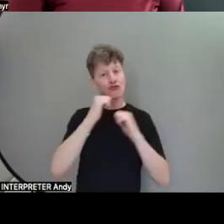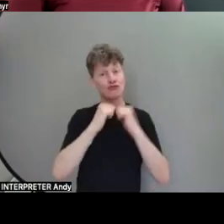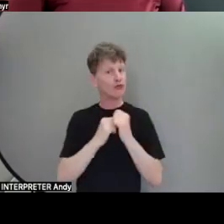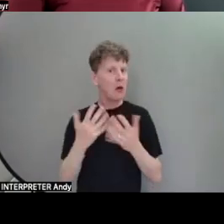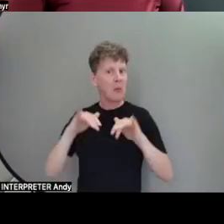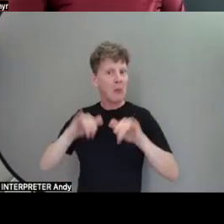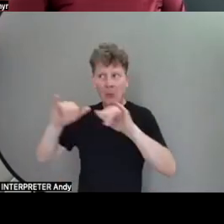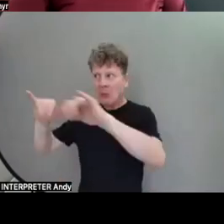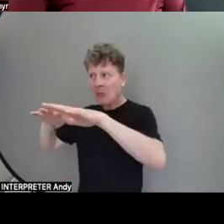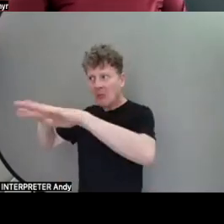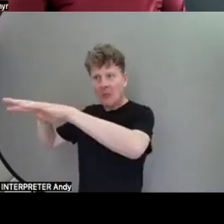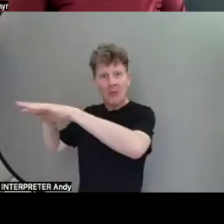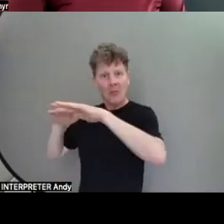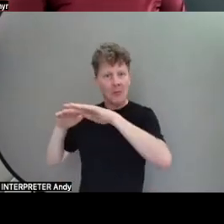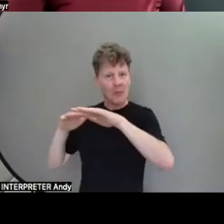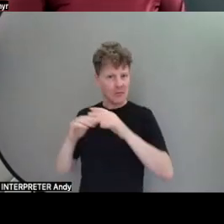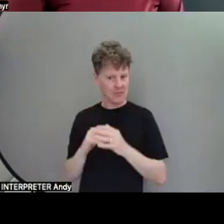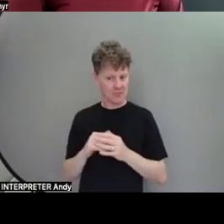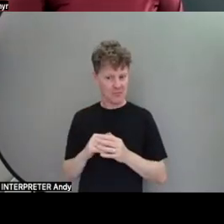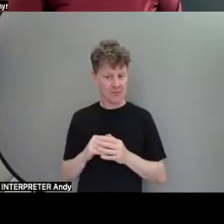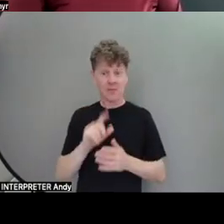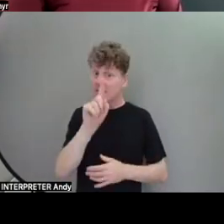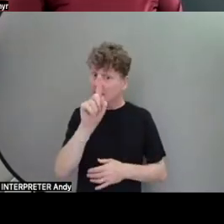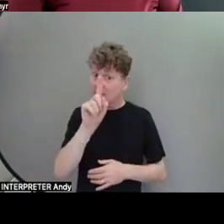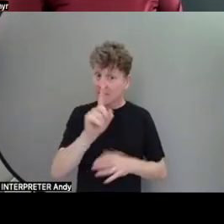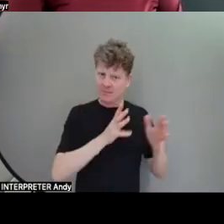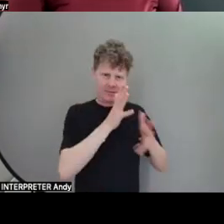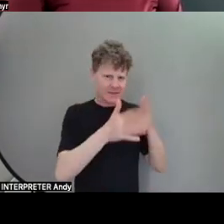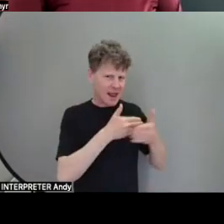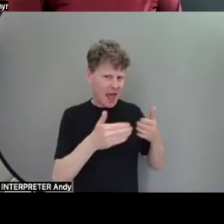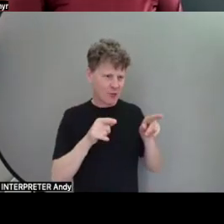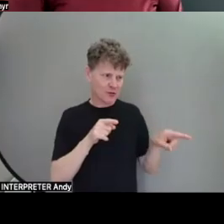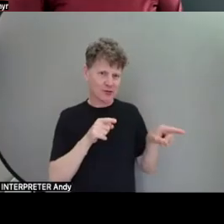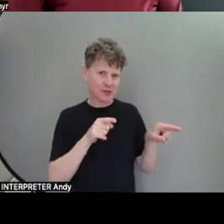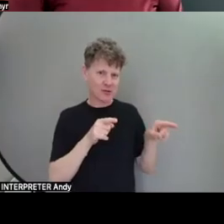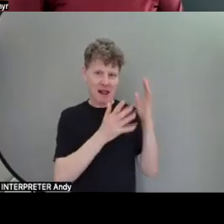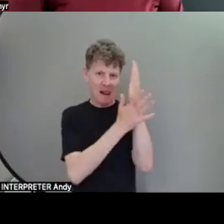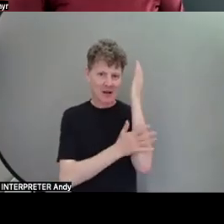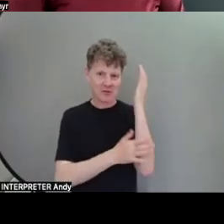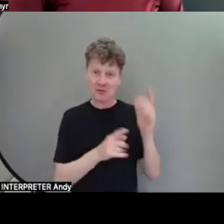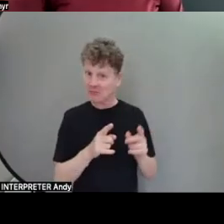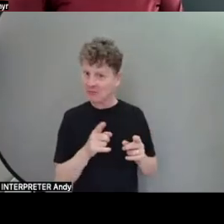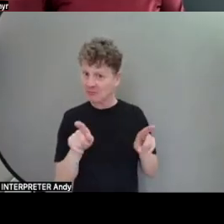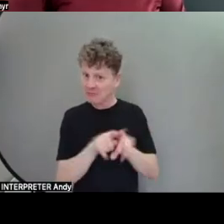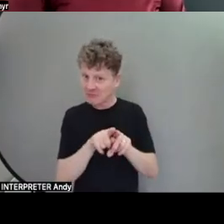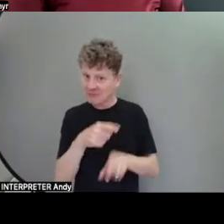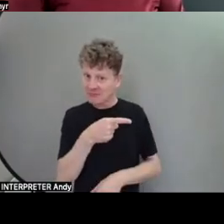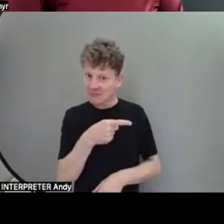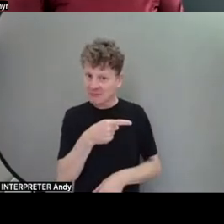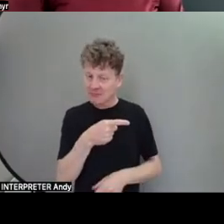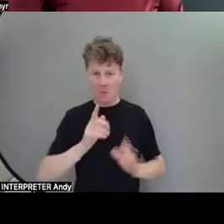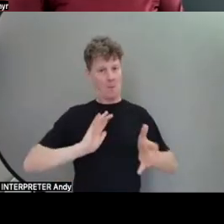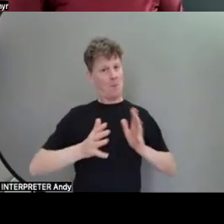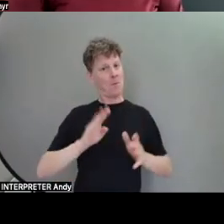today is, does the same structure emerge in sign language lexicons, where modality may